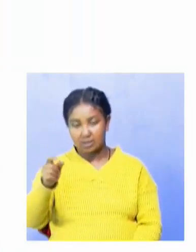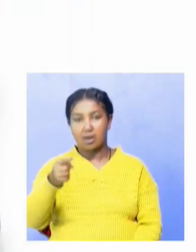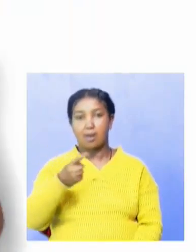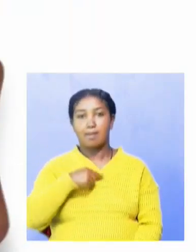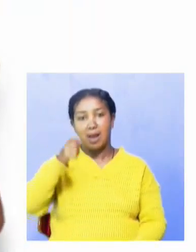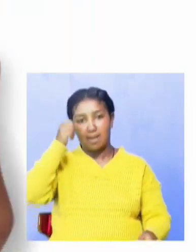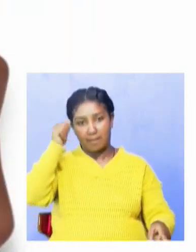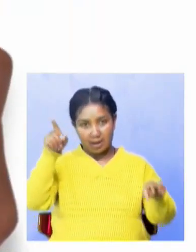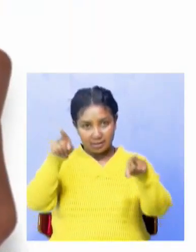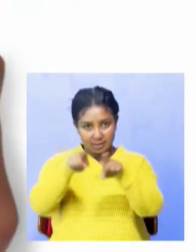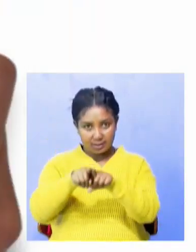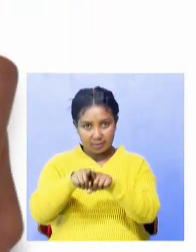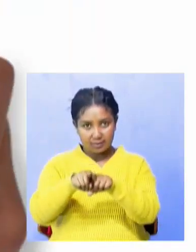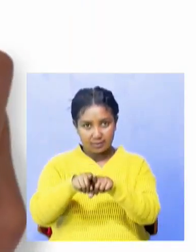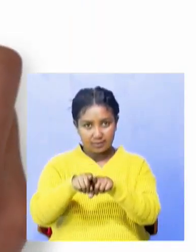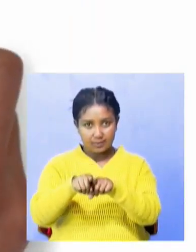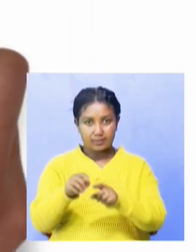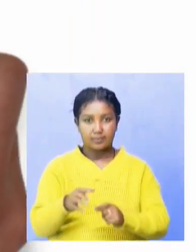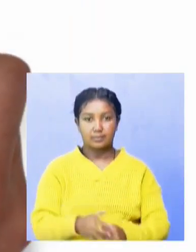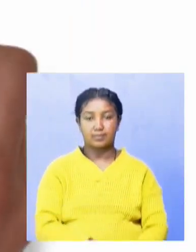my brother